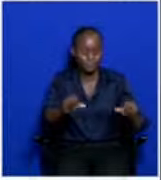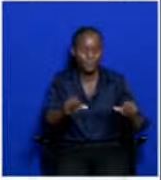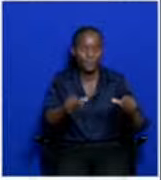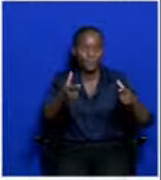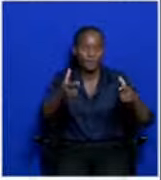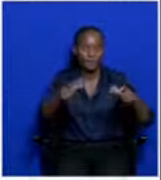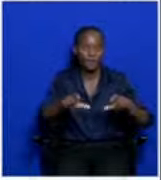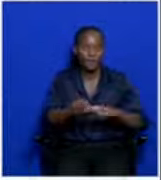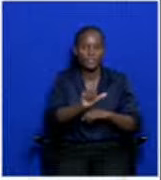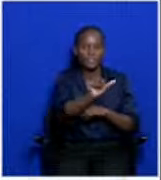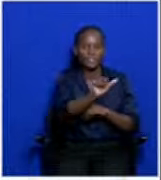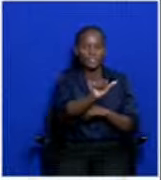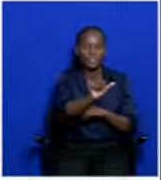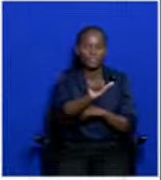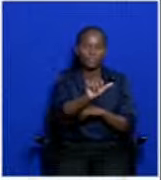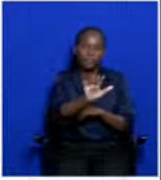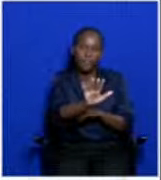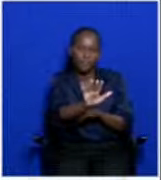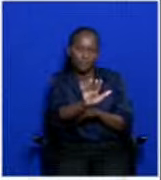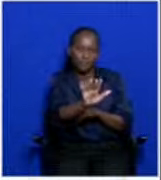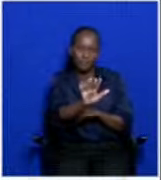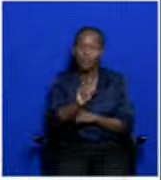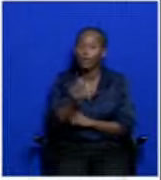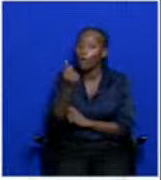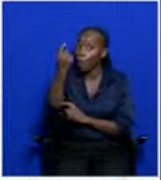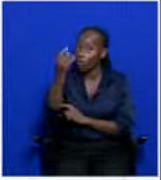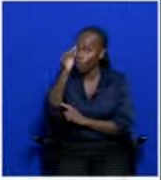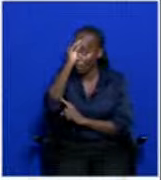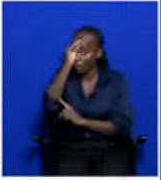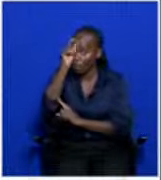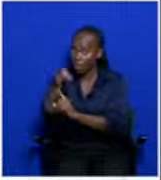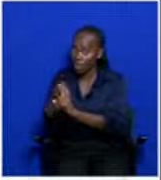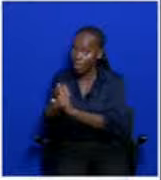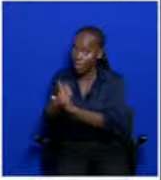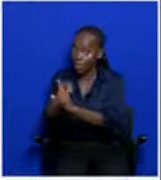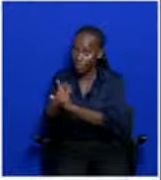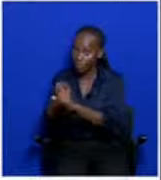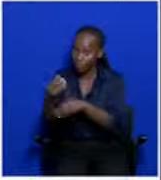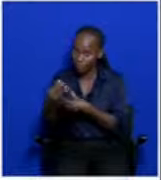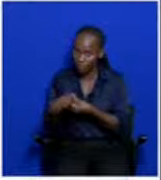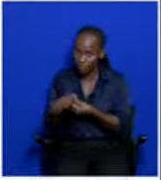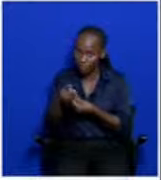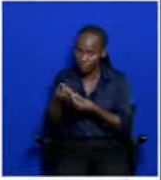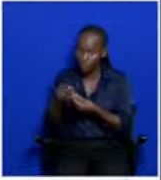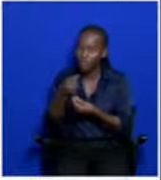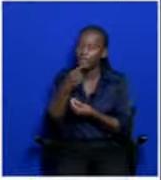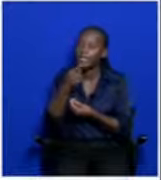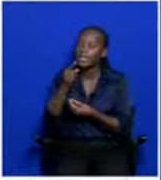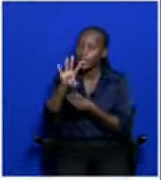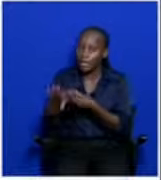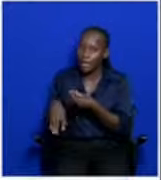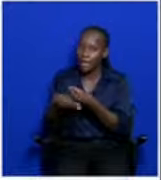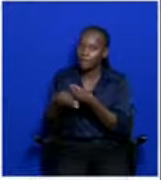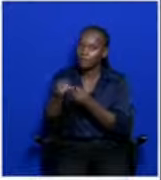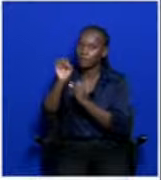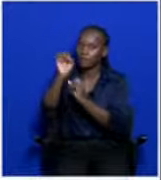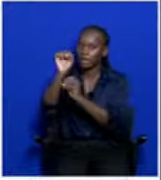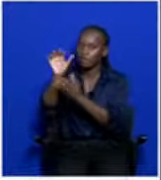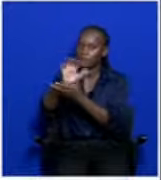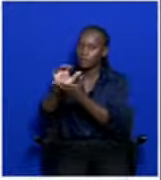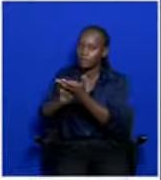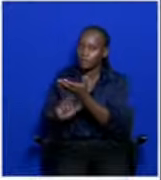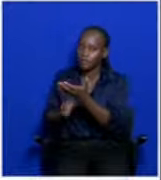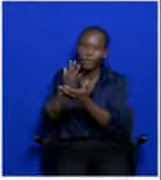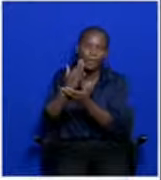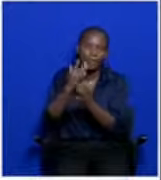the implicated police, filed a further statement on 15 January 2026 confirming the presence of Brigadier